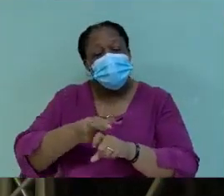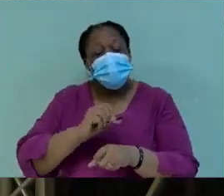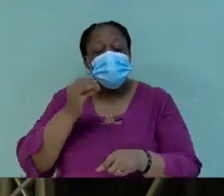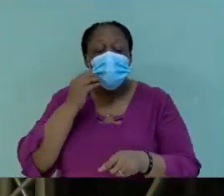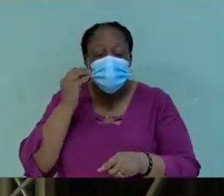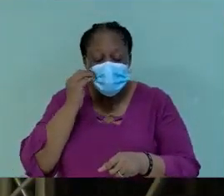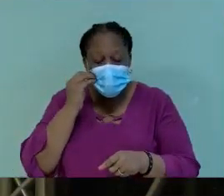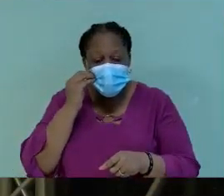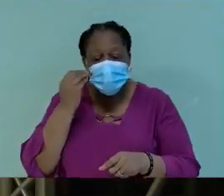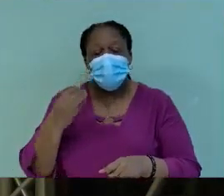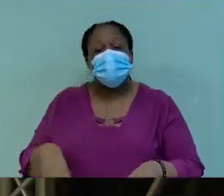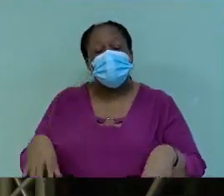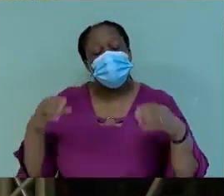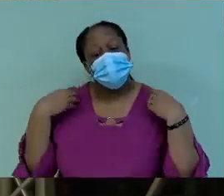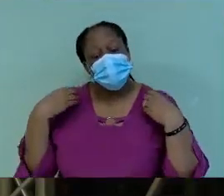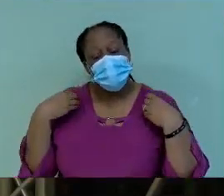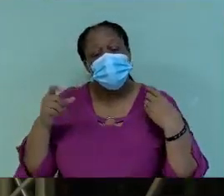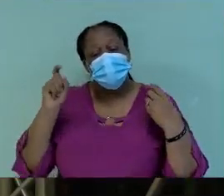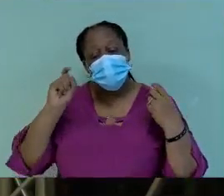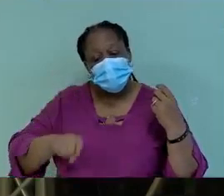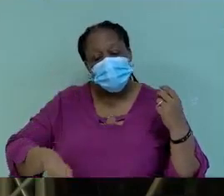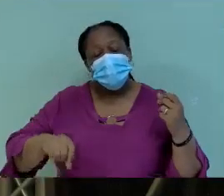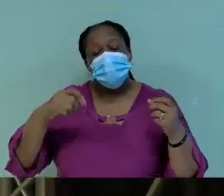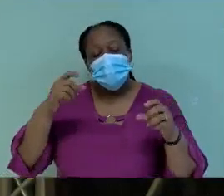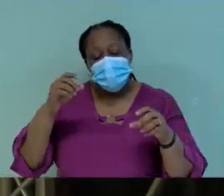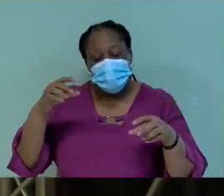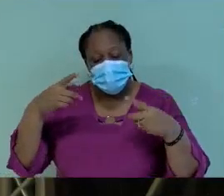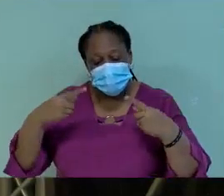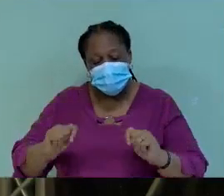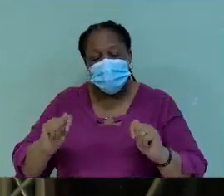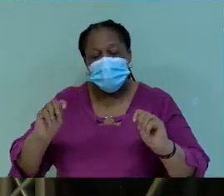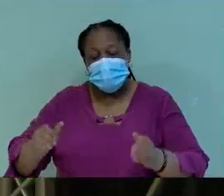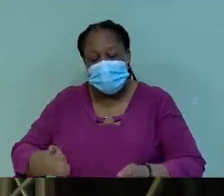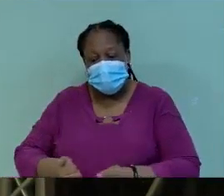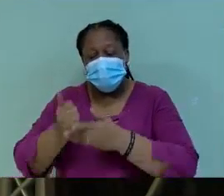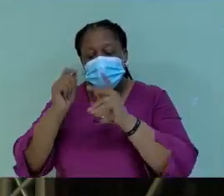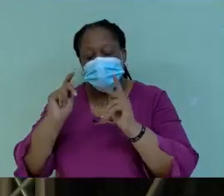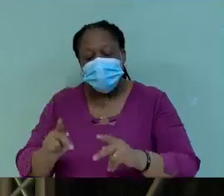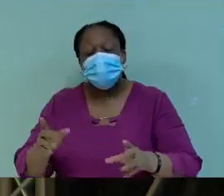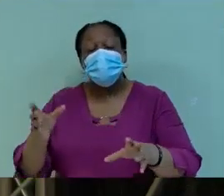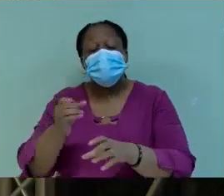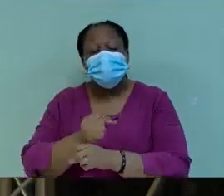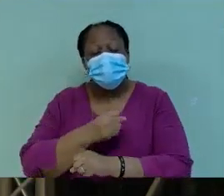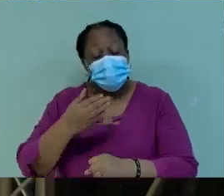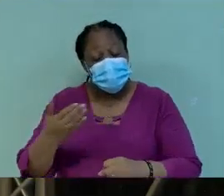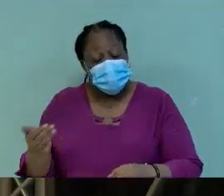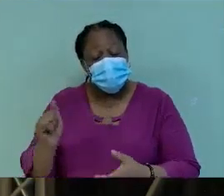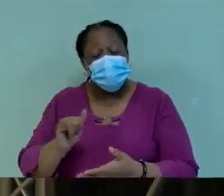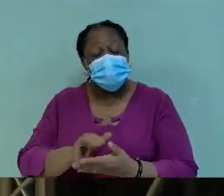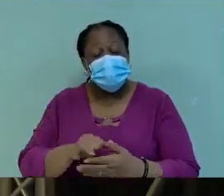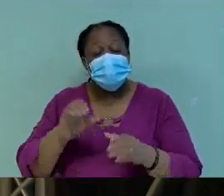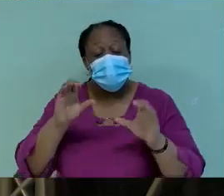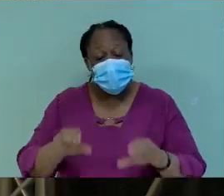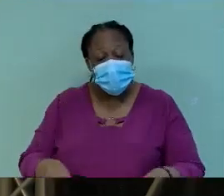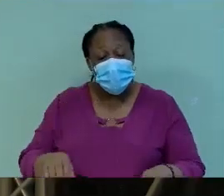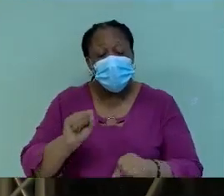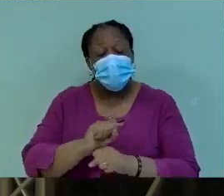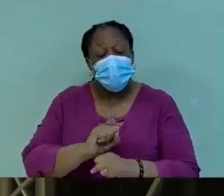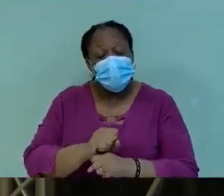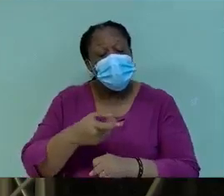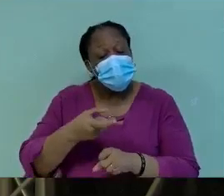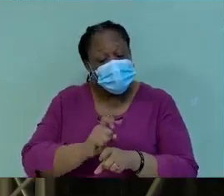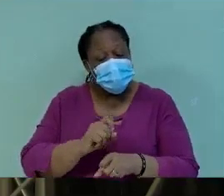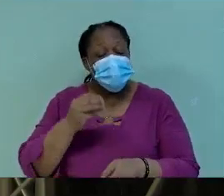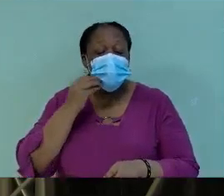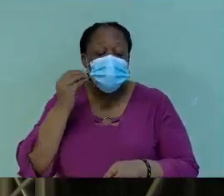of making a suitable arrangement. Management should continue to explore opportunities for work which